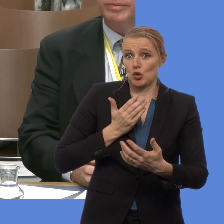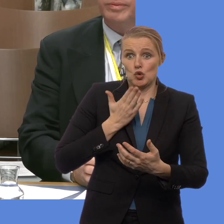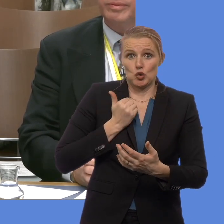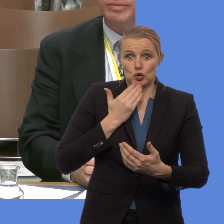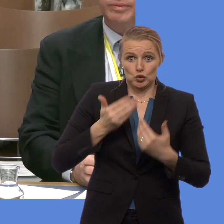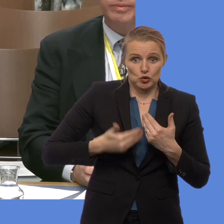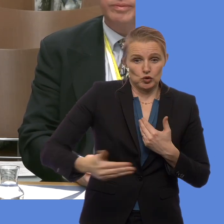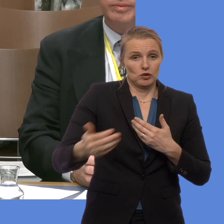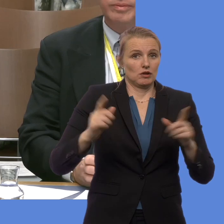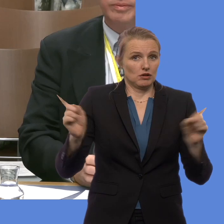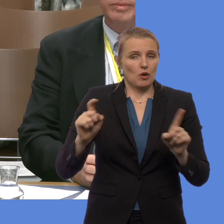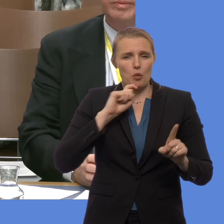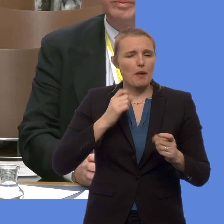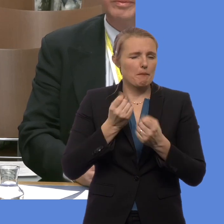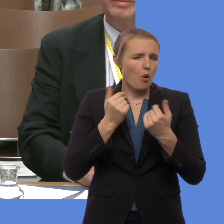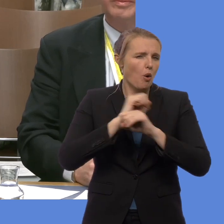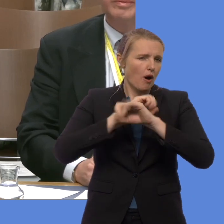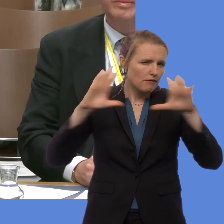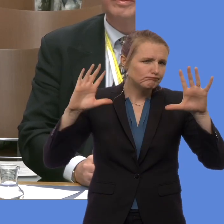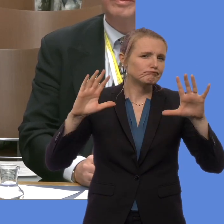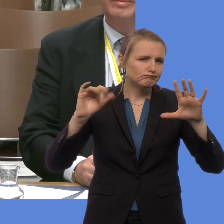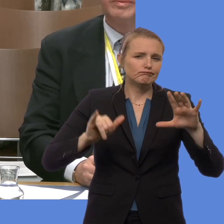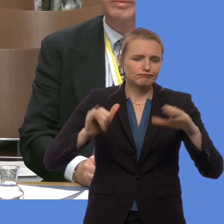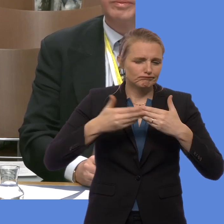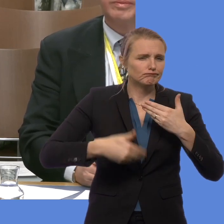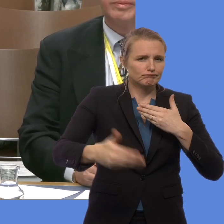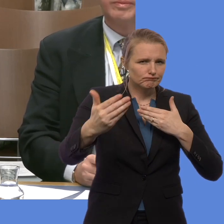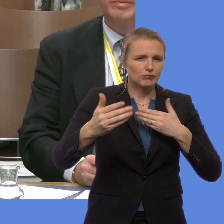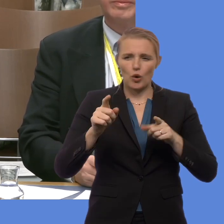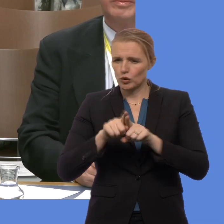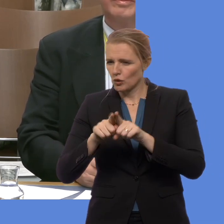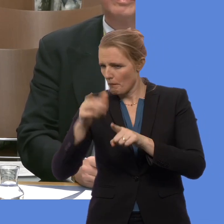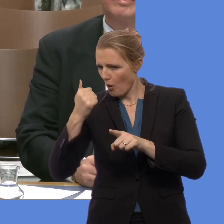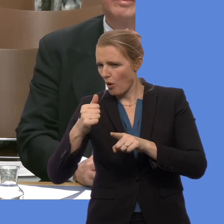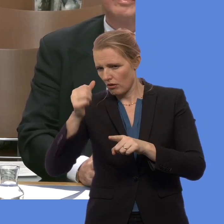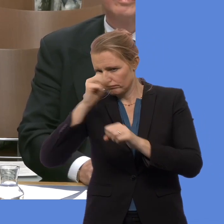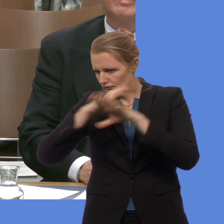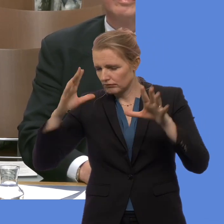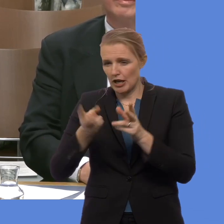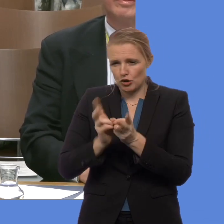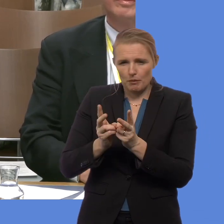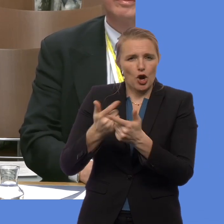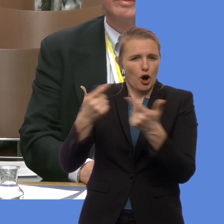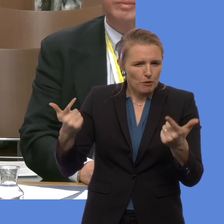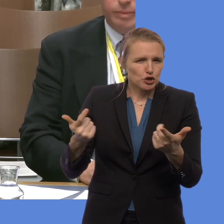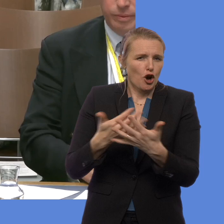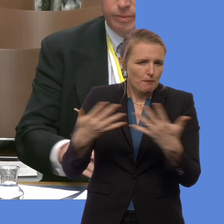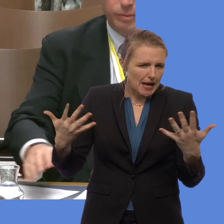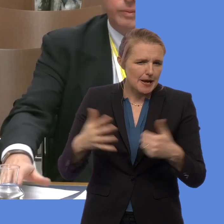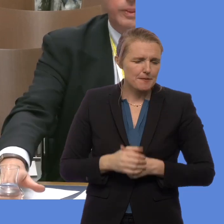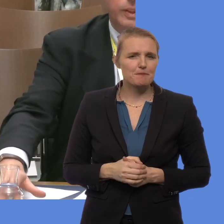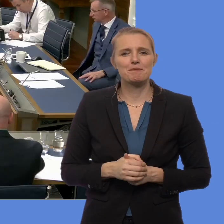provided for sign language interpreting or translations. Okay, thank